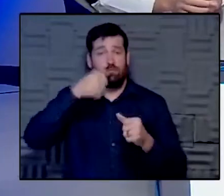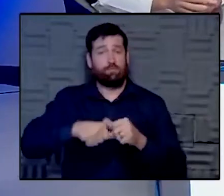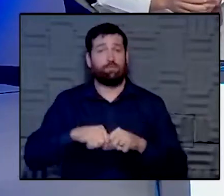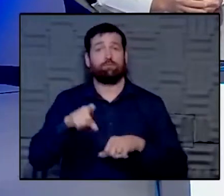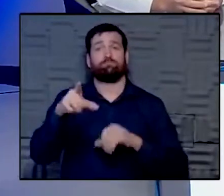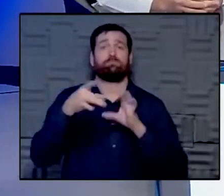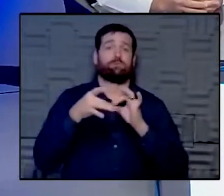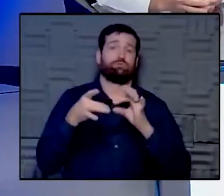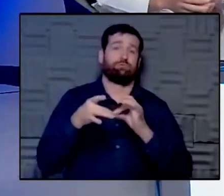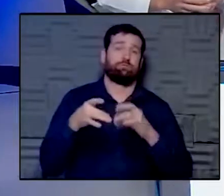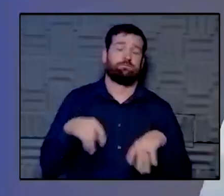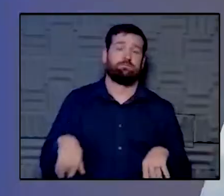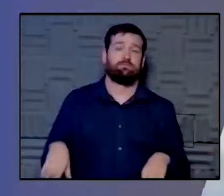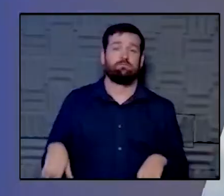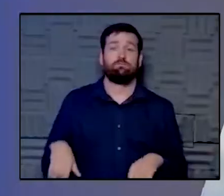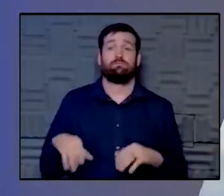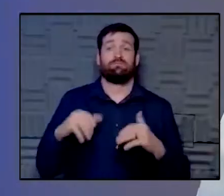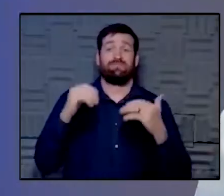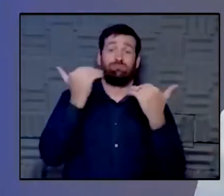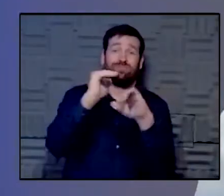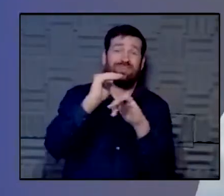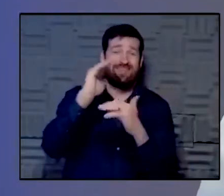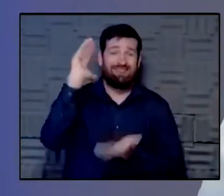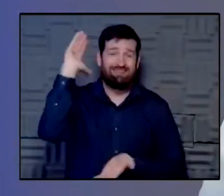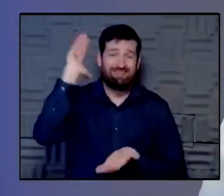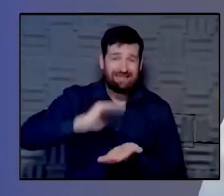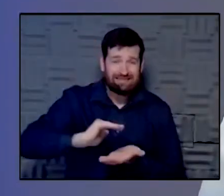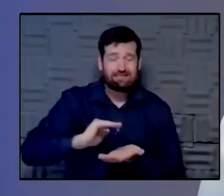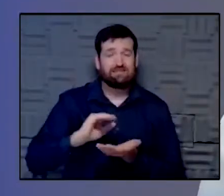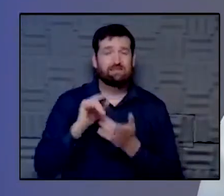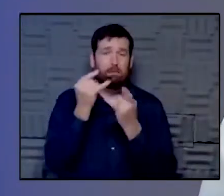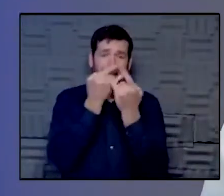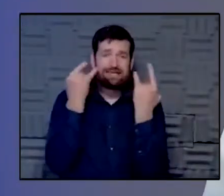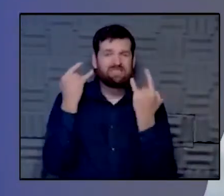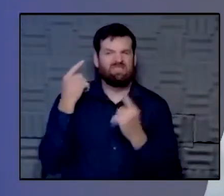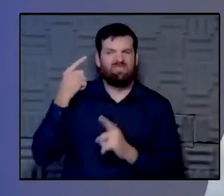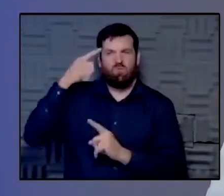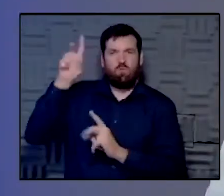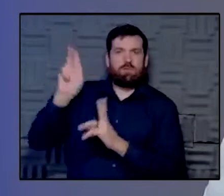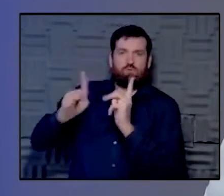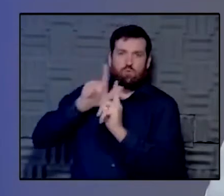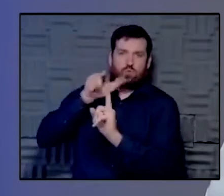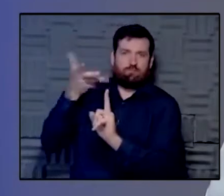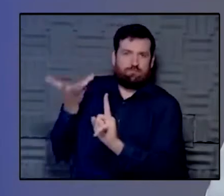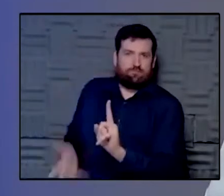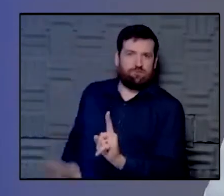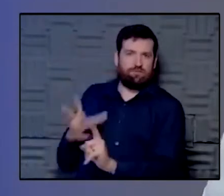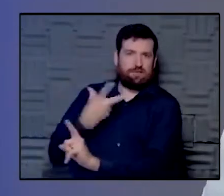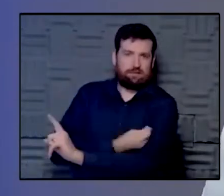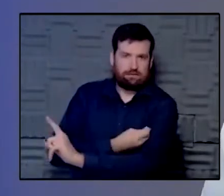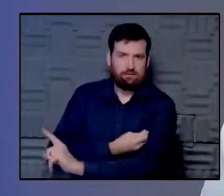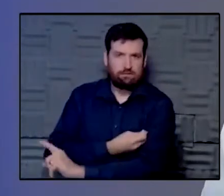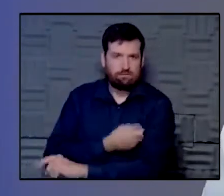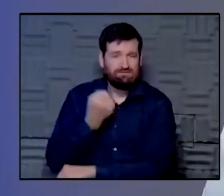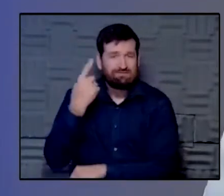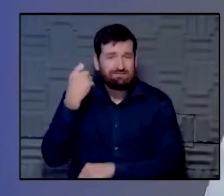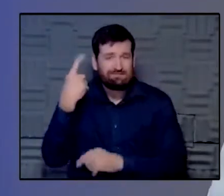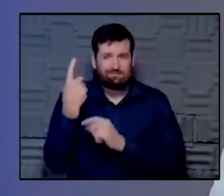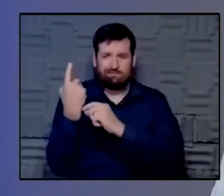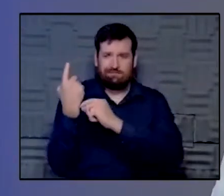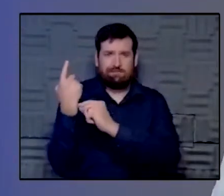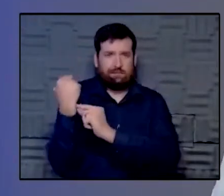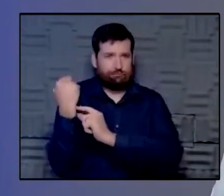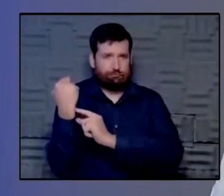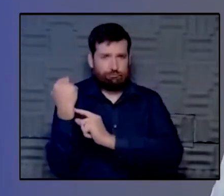as you said, the reduced restrictiveness of needing masks is for those fully vaccinated people. Last year, a